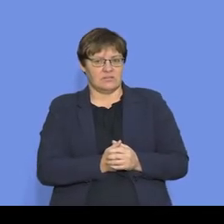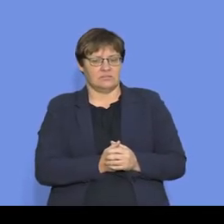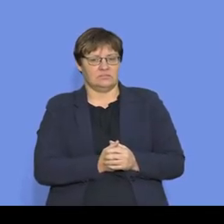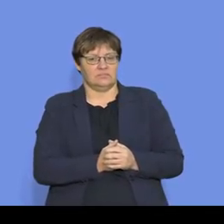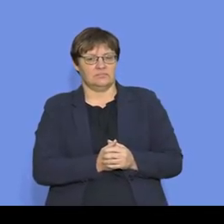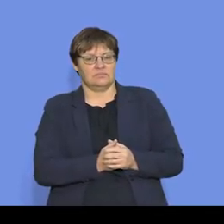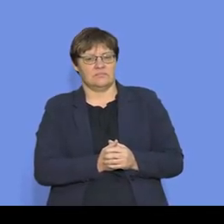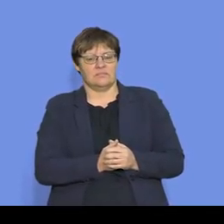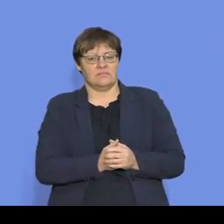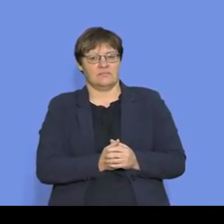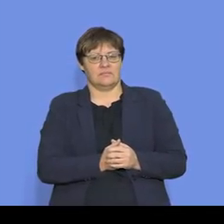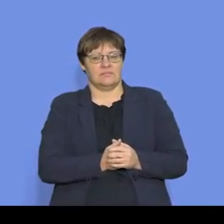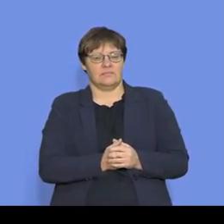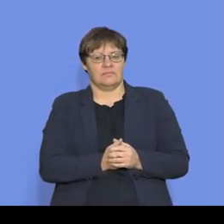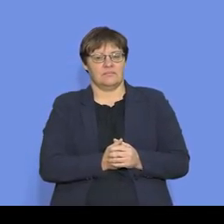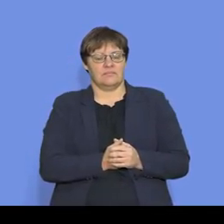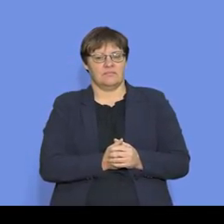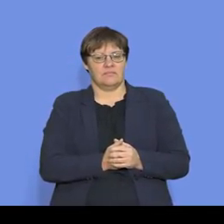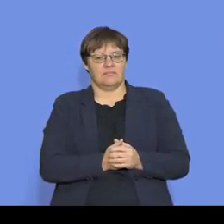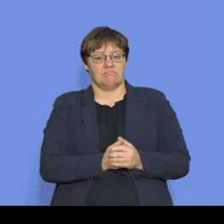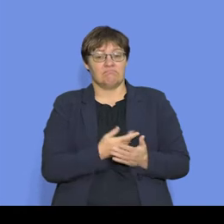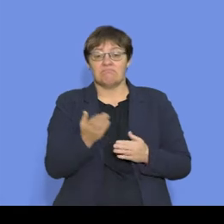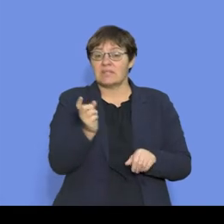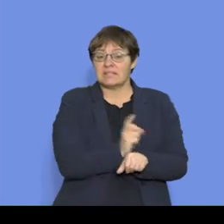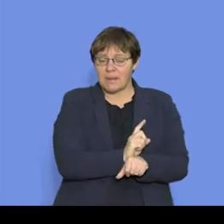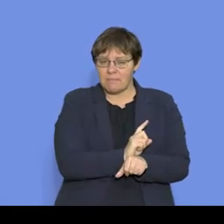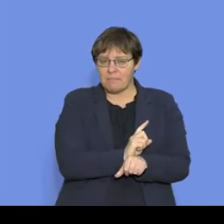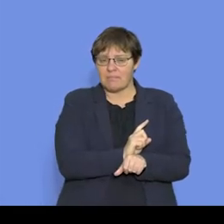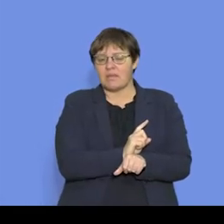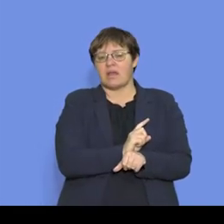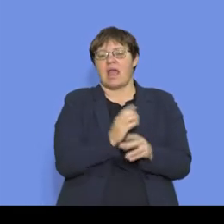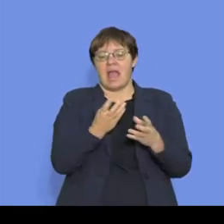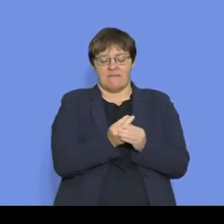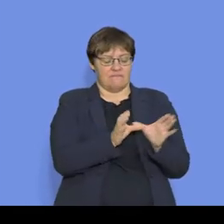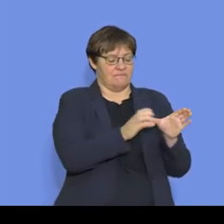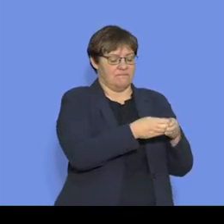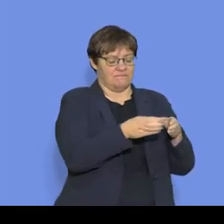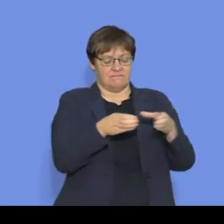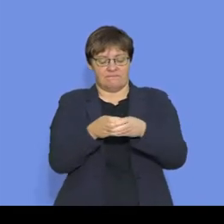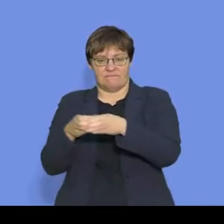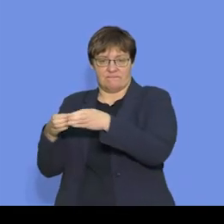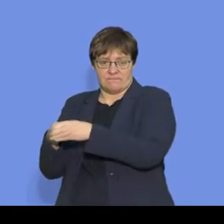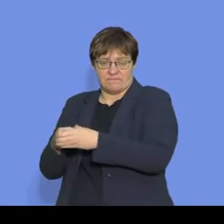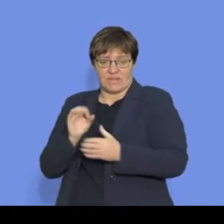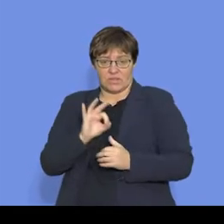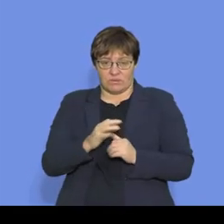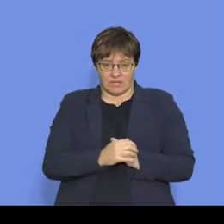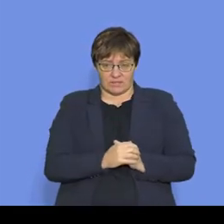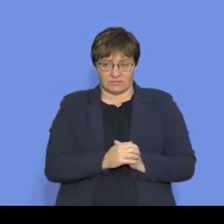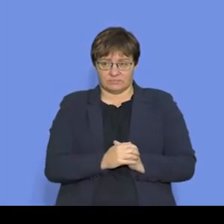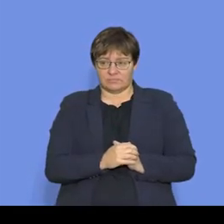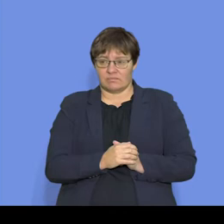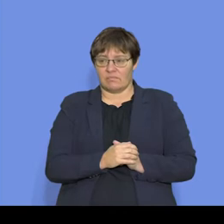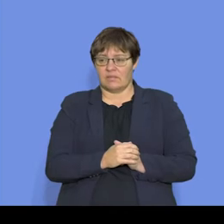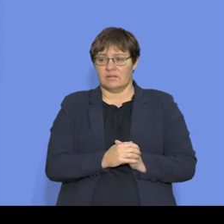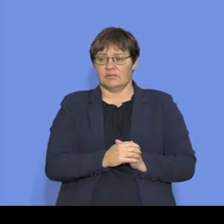and the life in this time has been divided into three eras: the